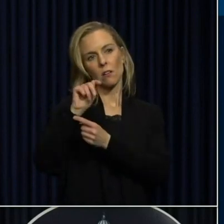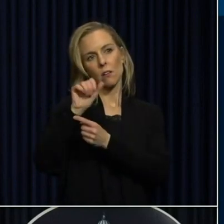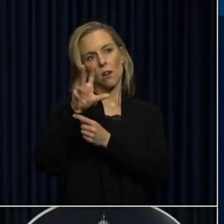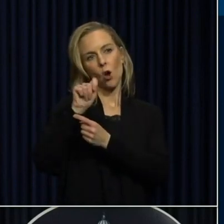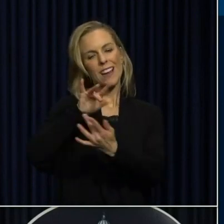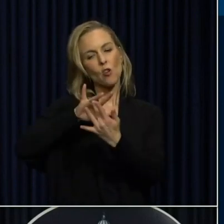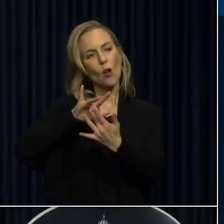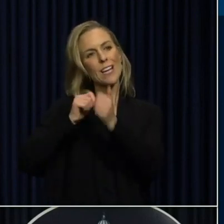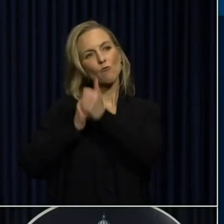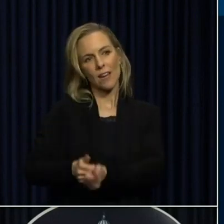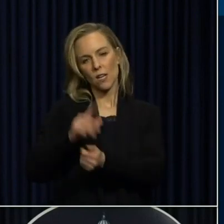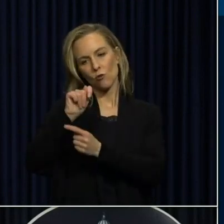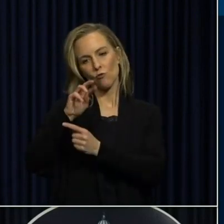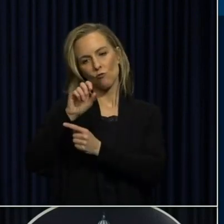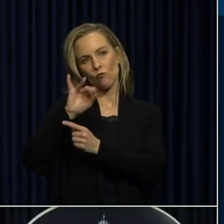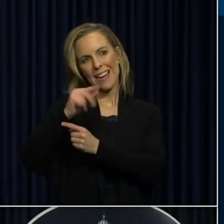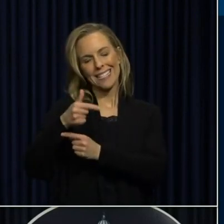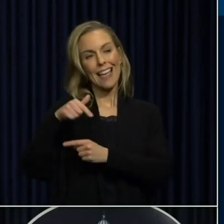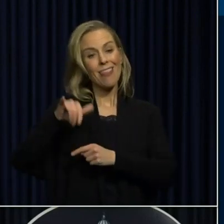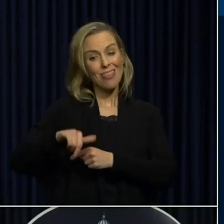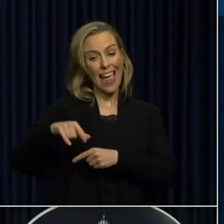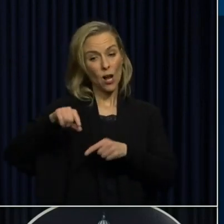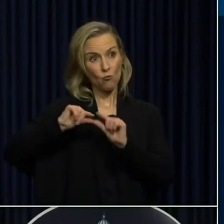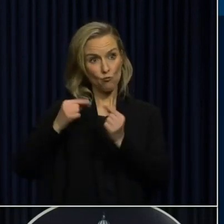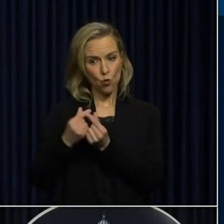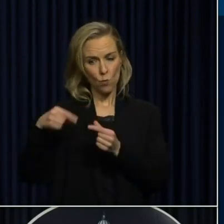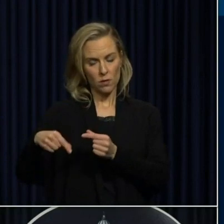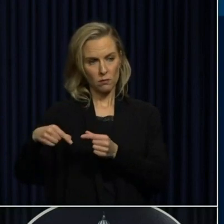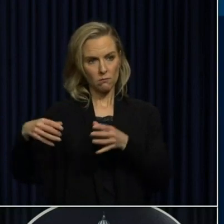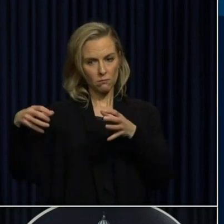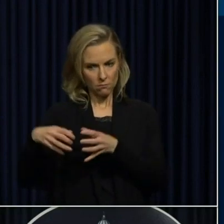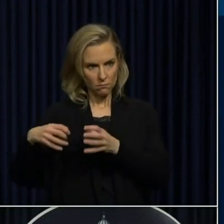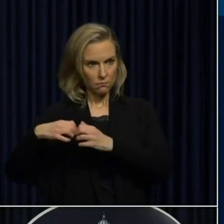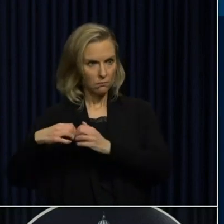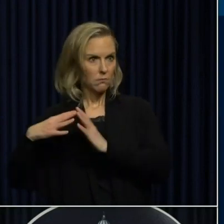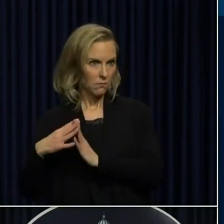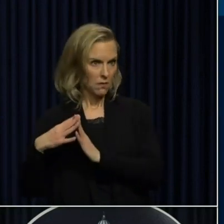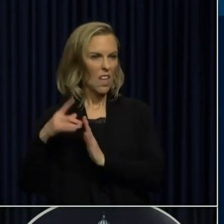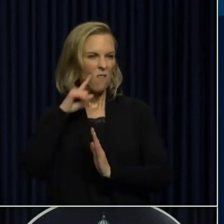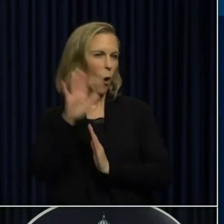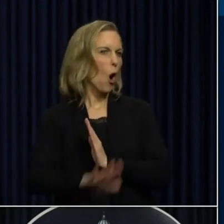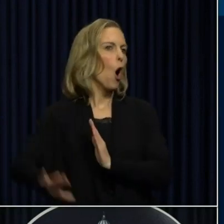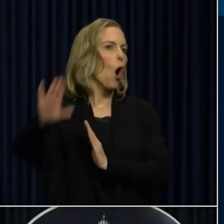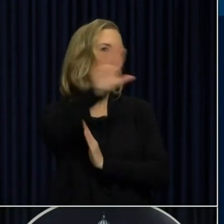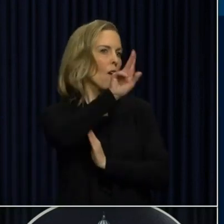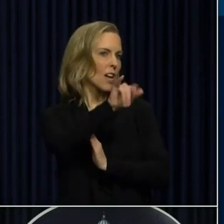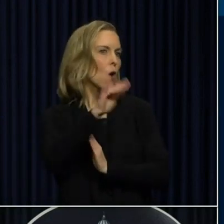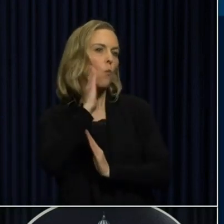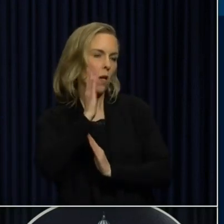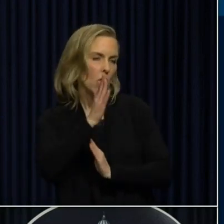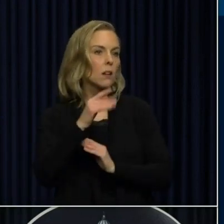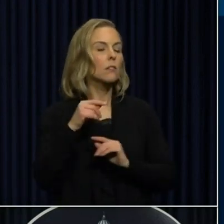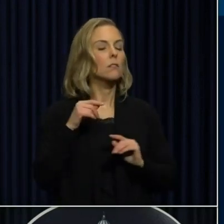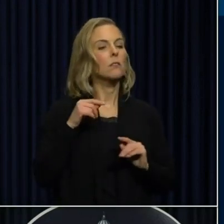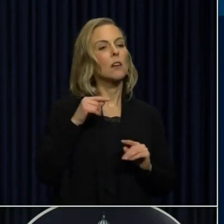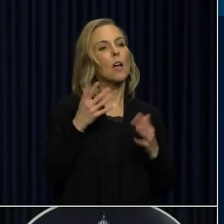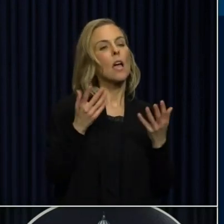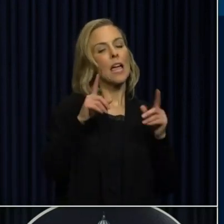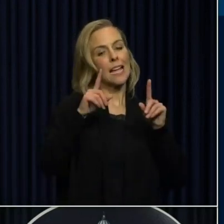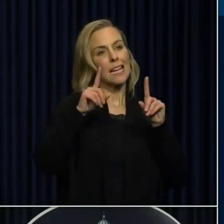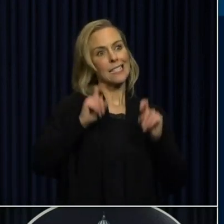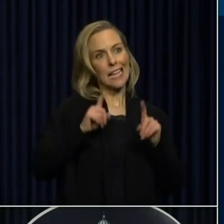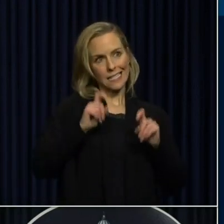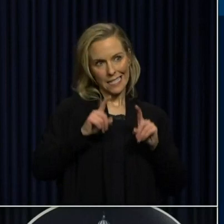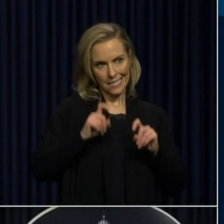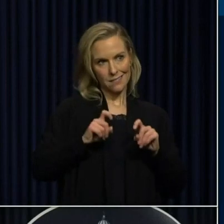up that group for all of Kentucky. And another one will likely be on the testing capacity